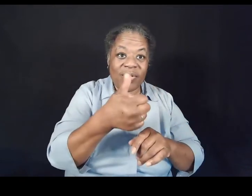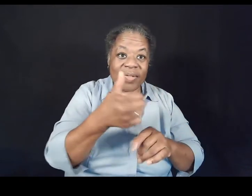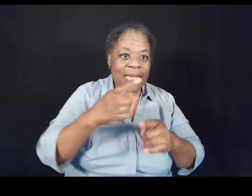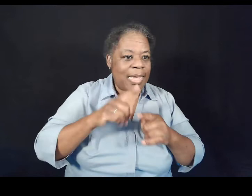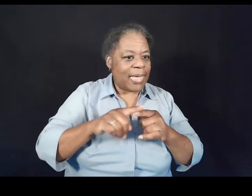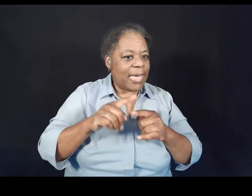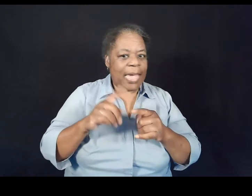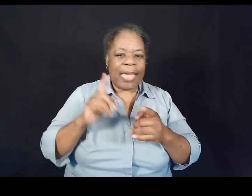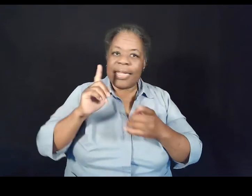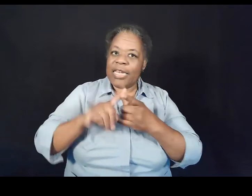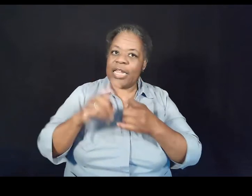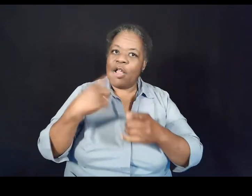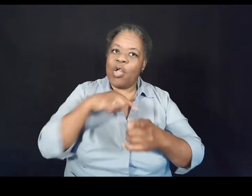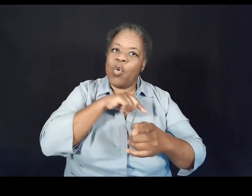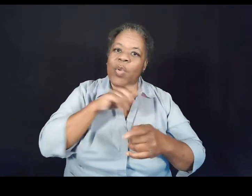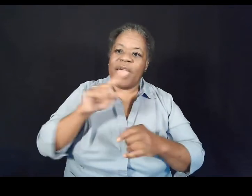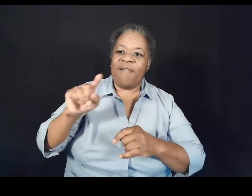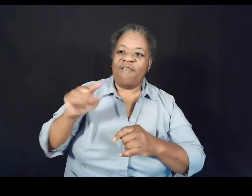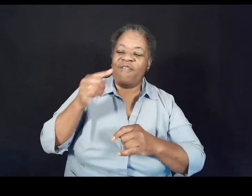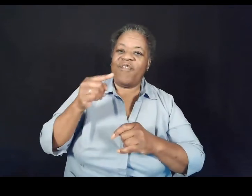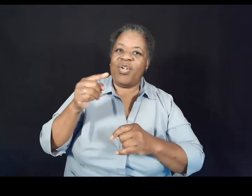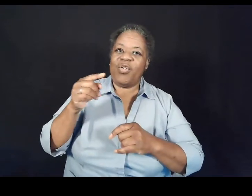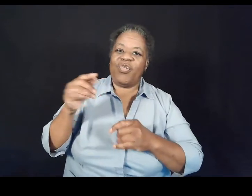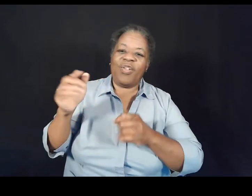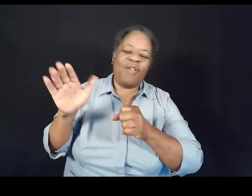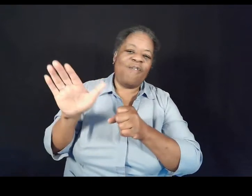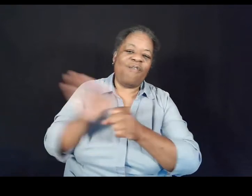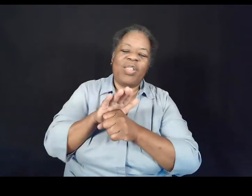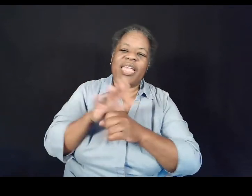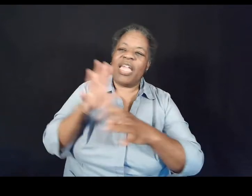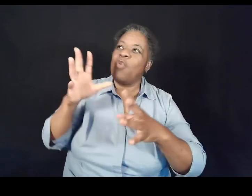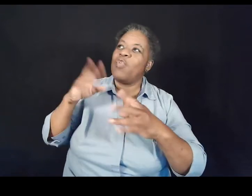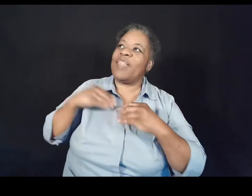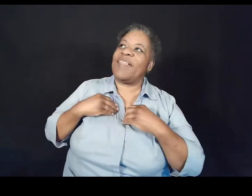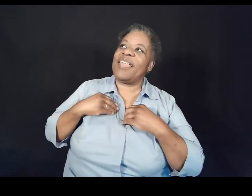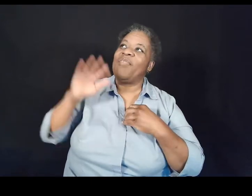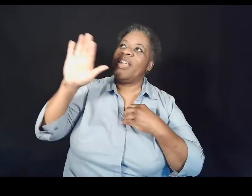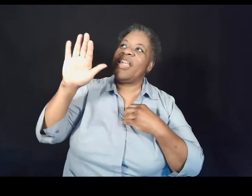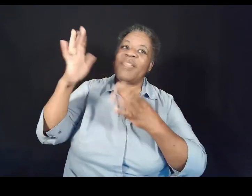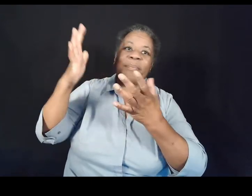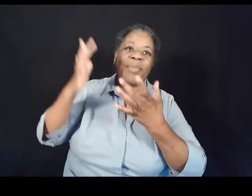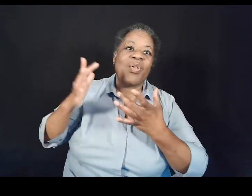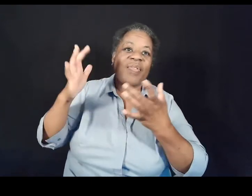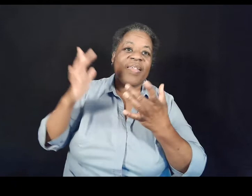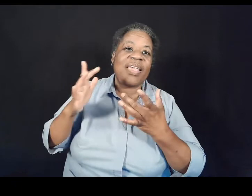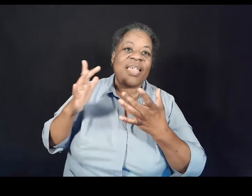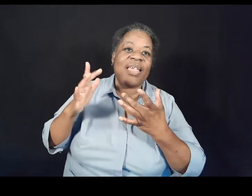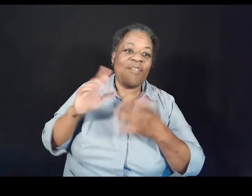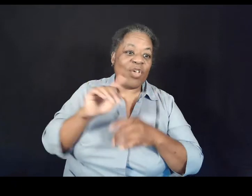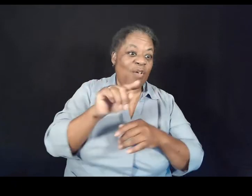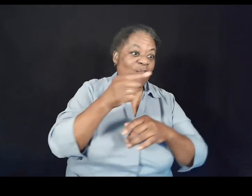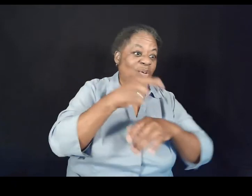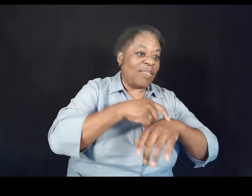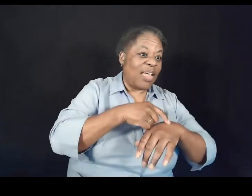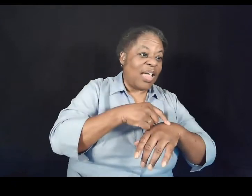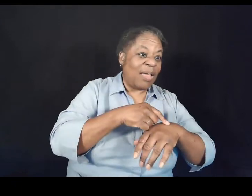we have first fully received mercy from God, for the first time or the 100th time.